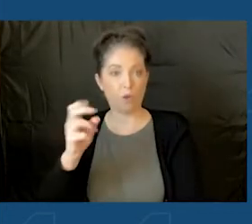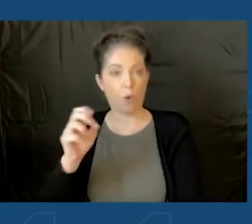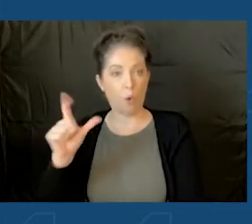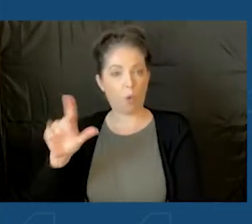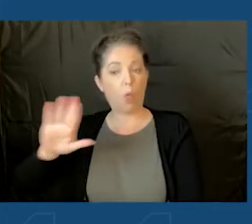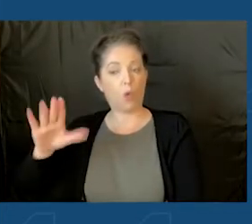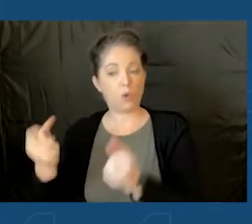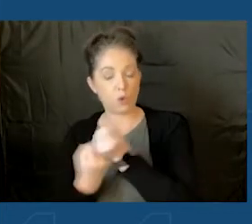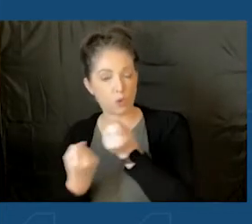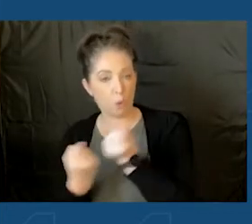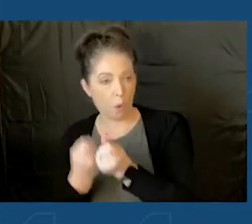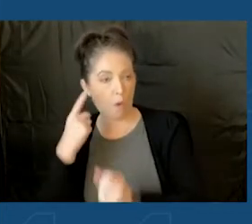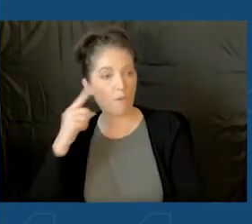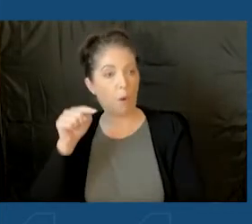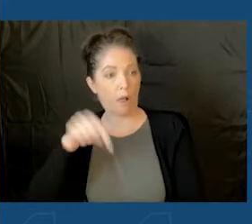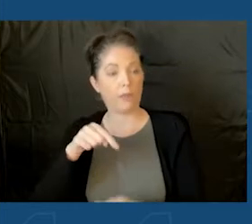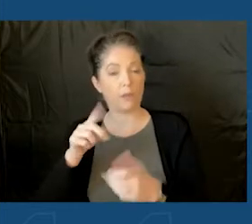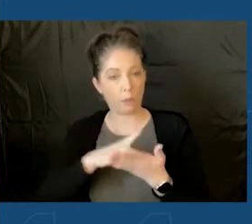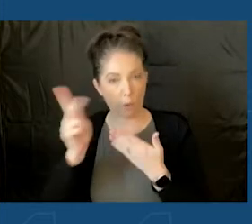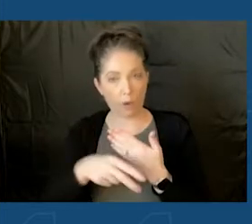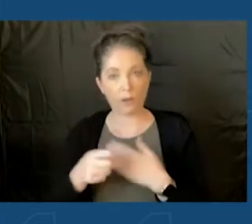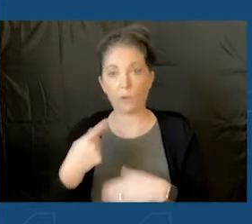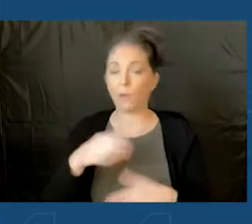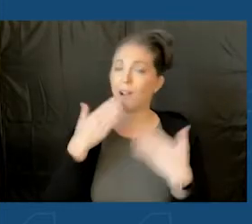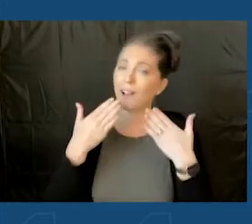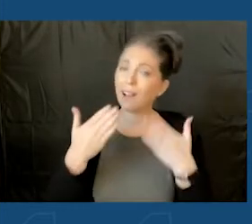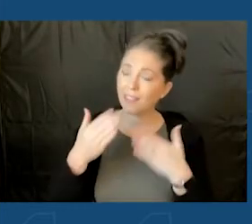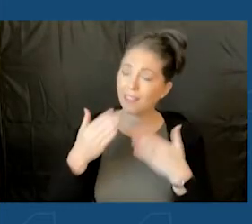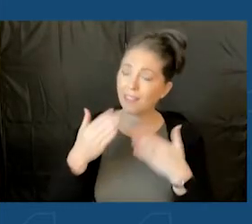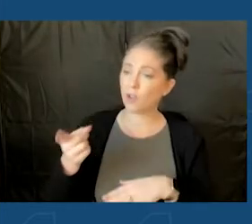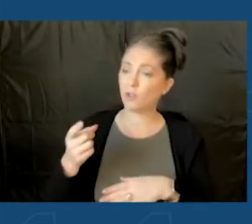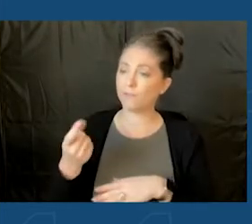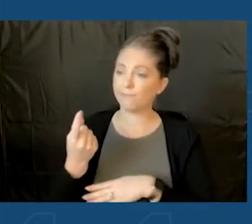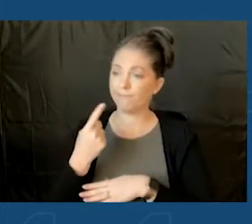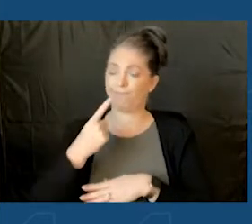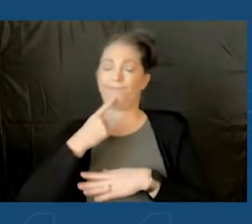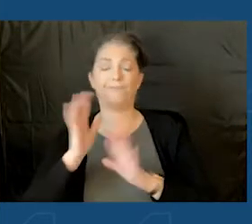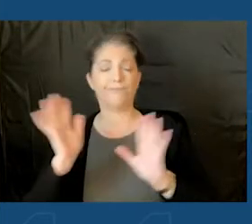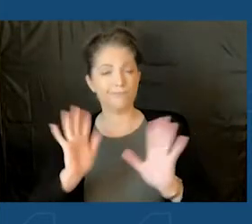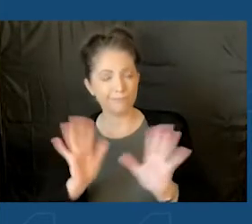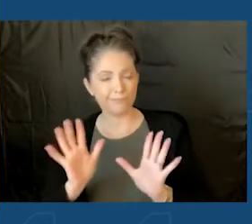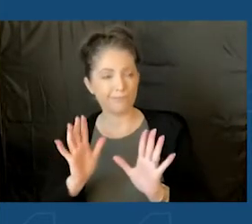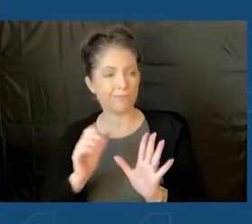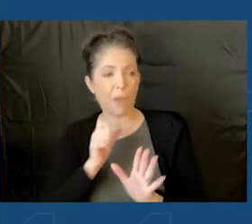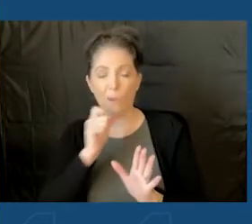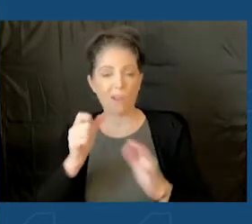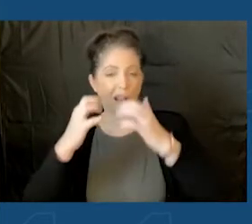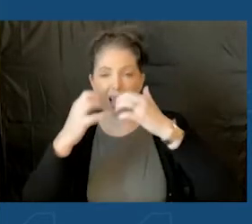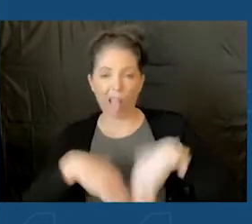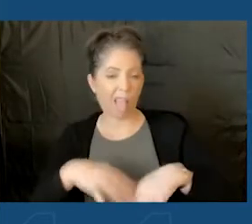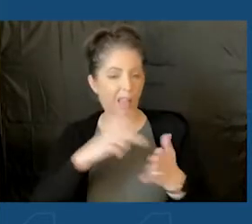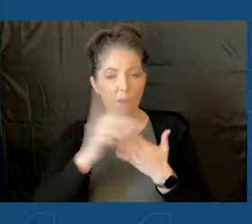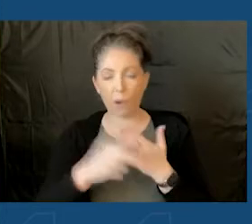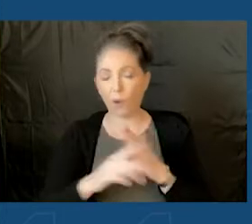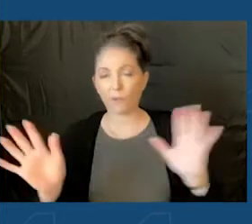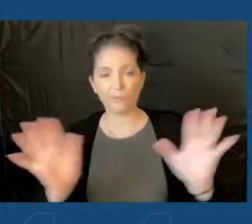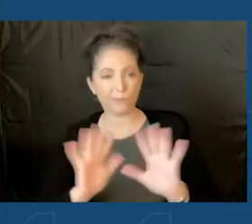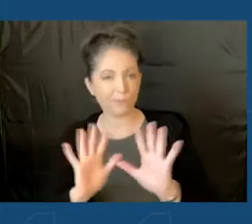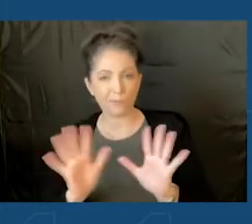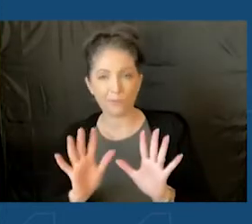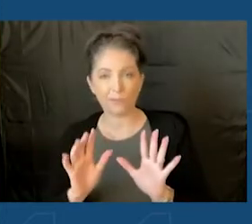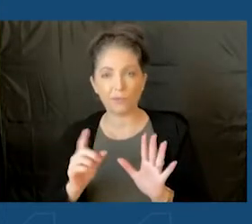we are so grateful that you stepped up and said, we're not going to cannibalize the MTA Capital Program and the vision of a new